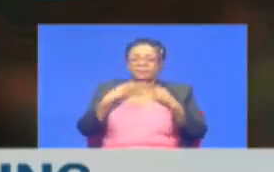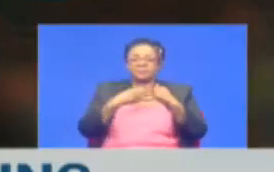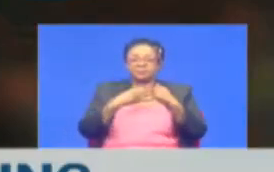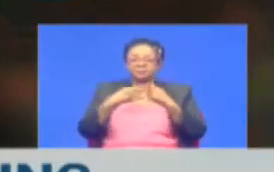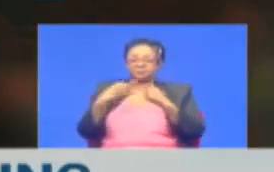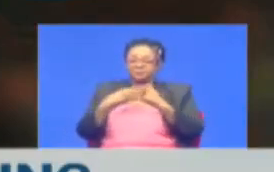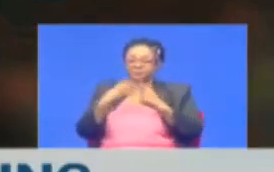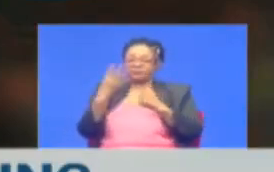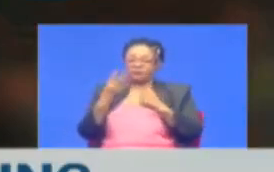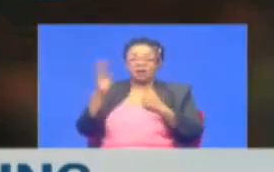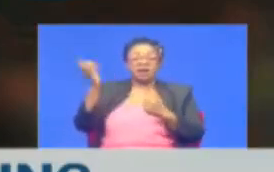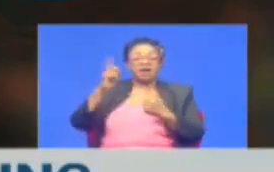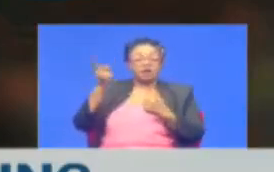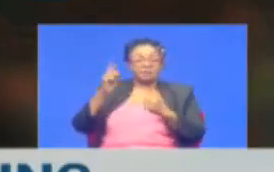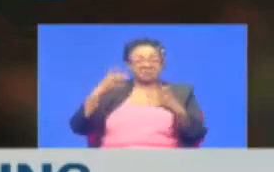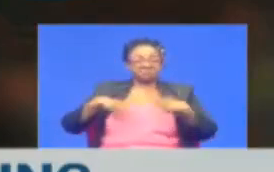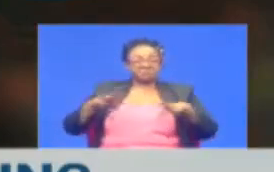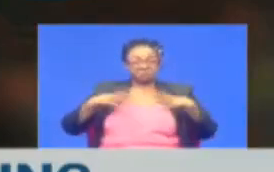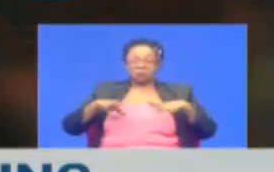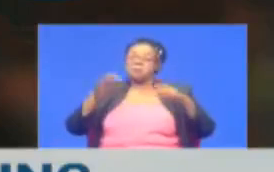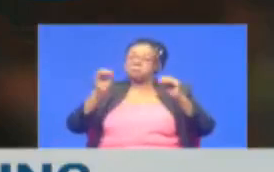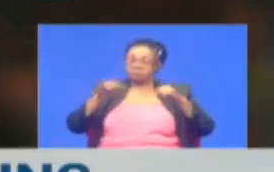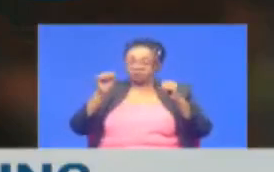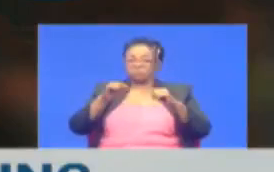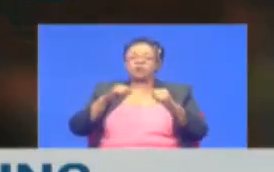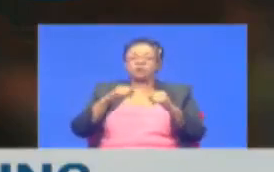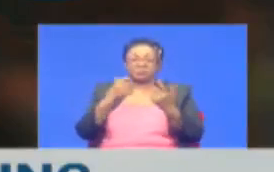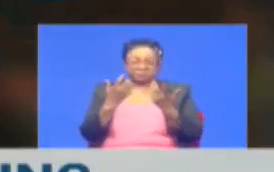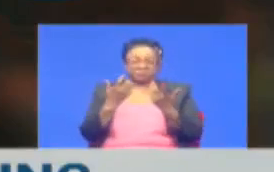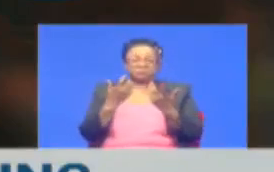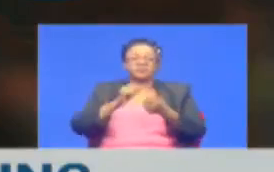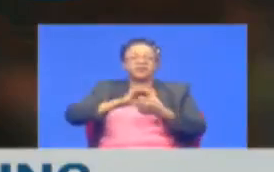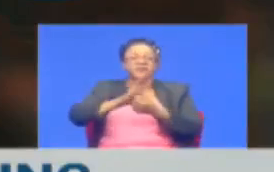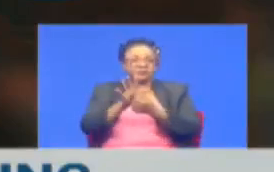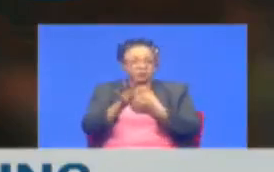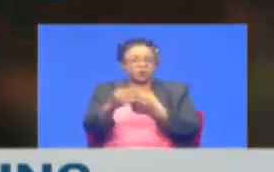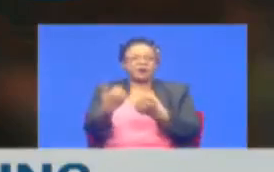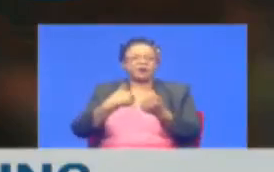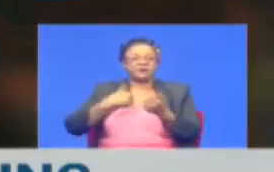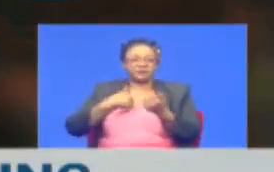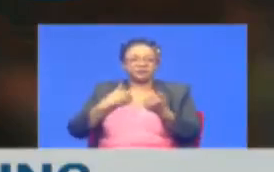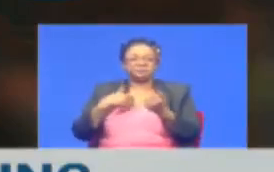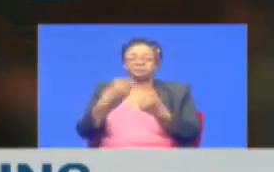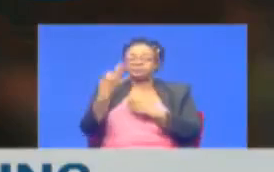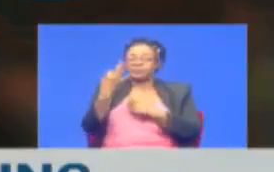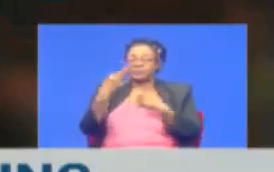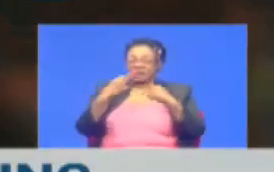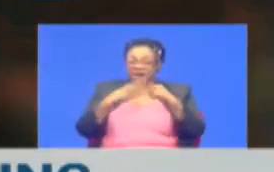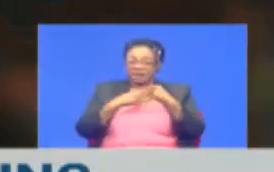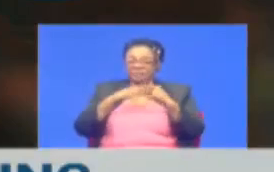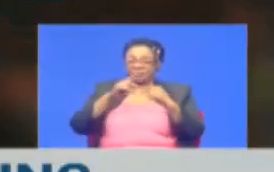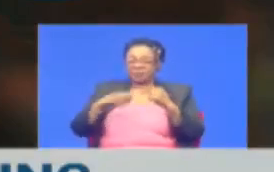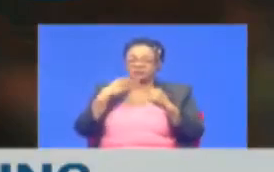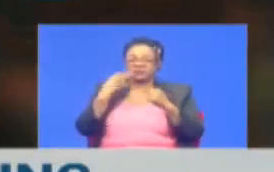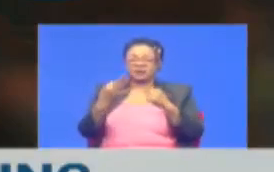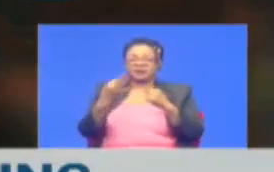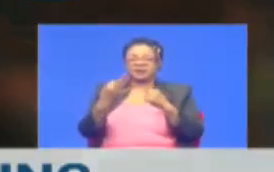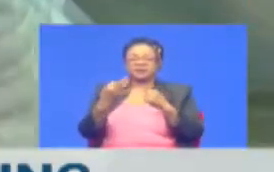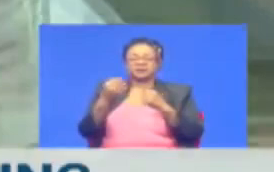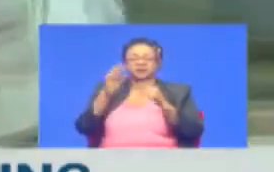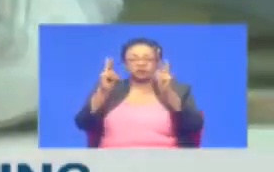682,884 Nairobi residents may have already contracted the virus, with 39,306 people in